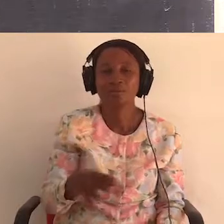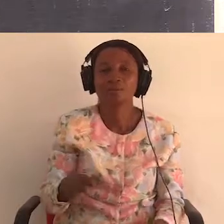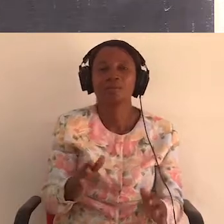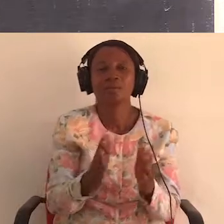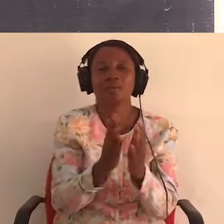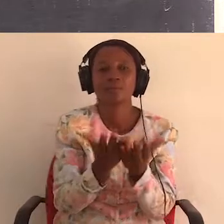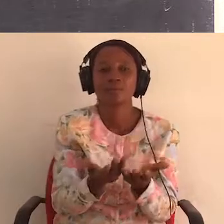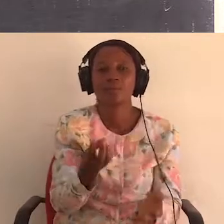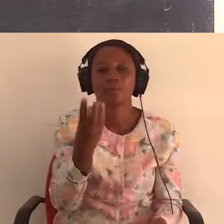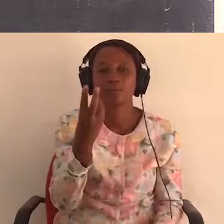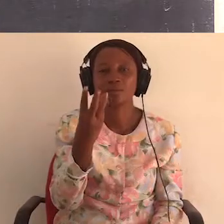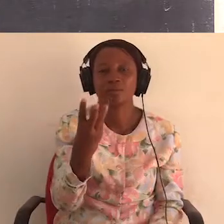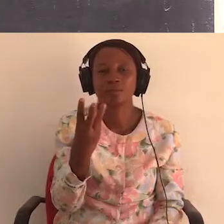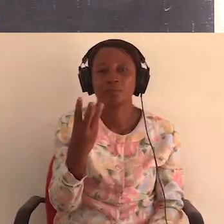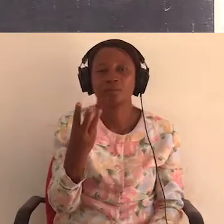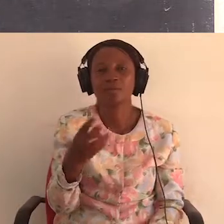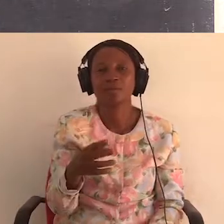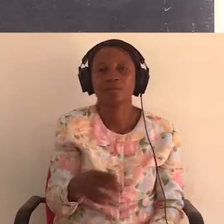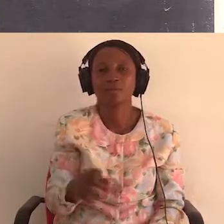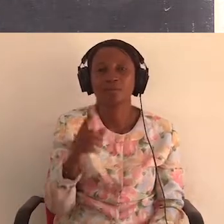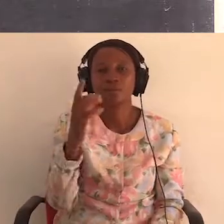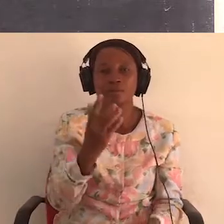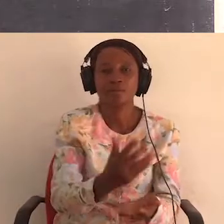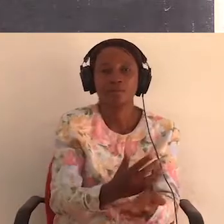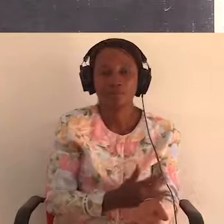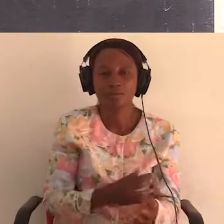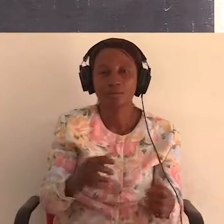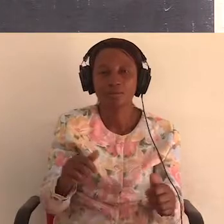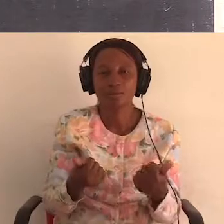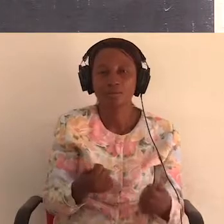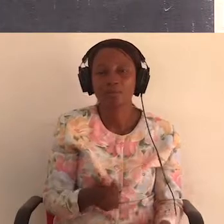at these sounds first. And you tell me the sounds.